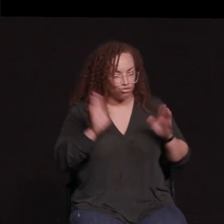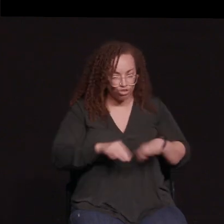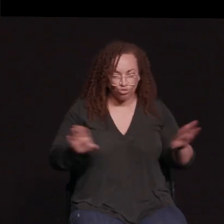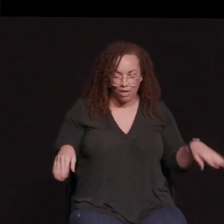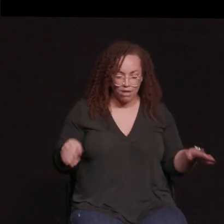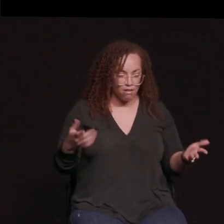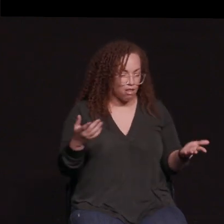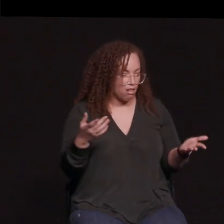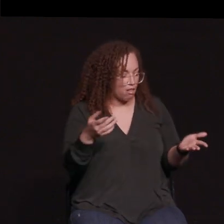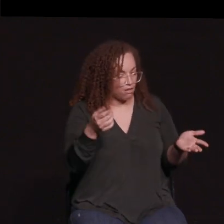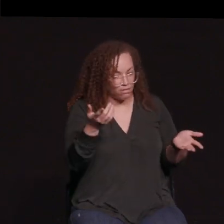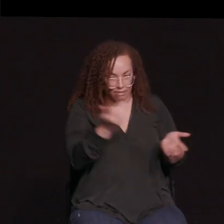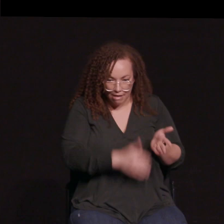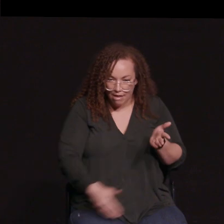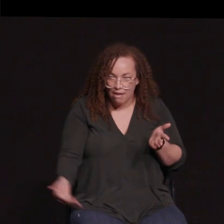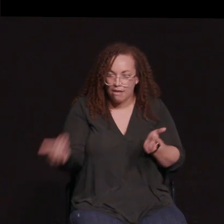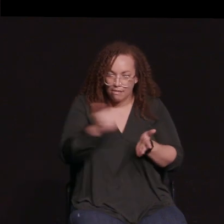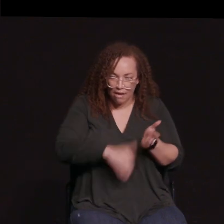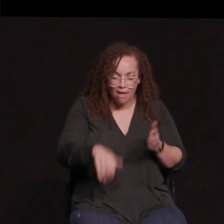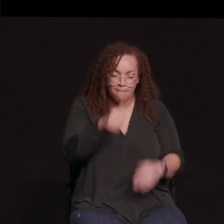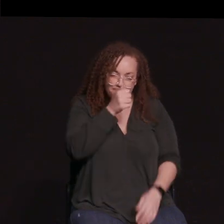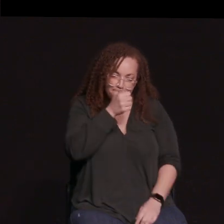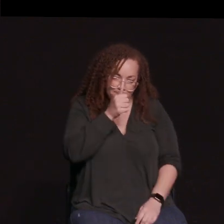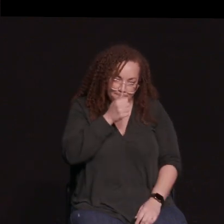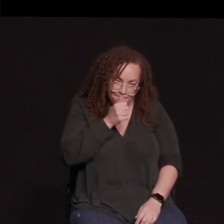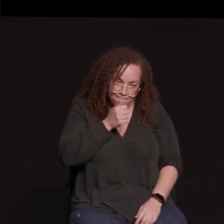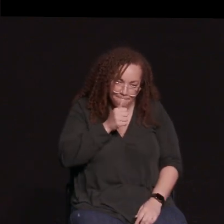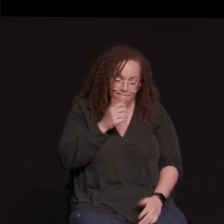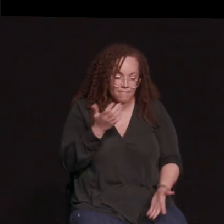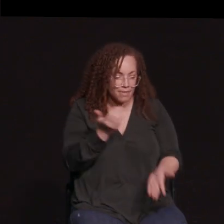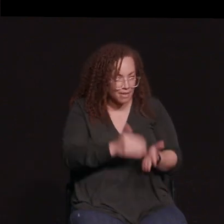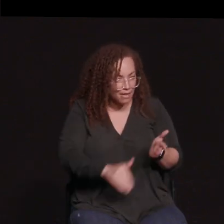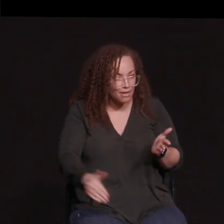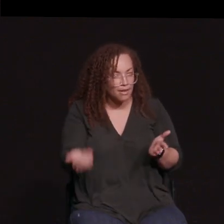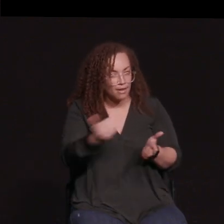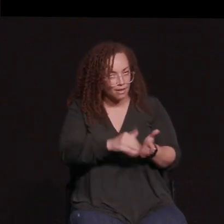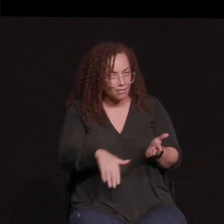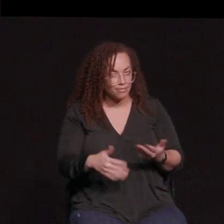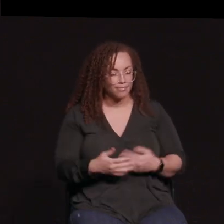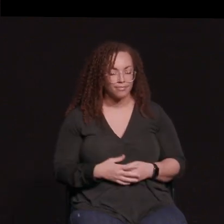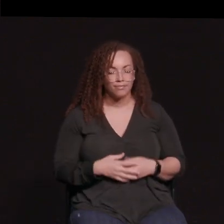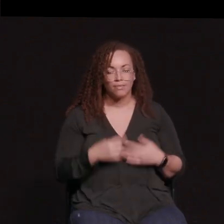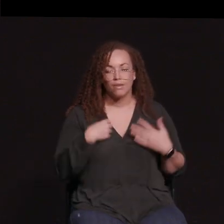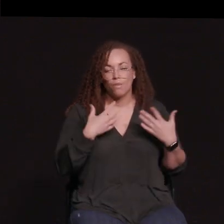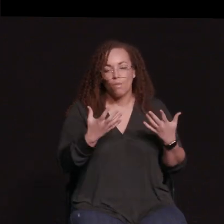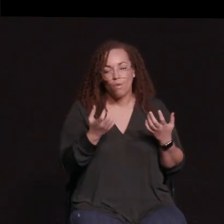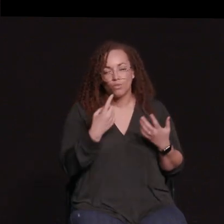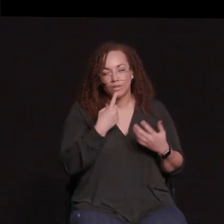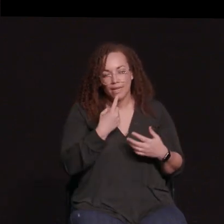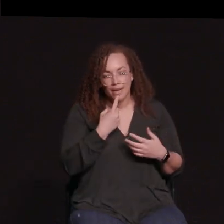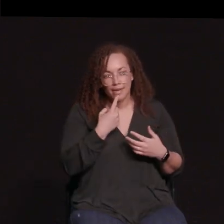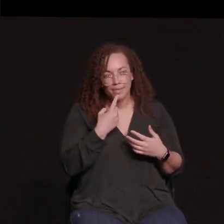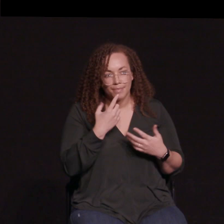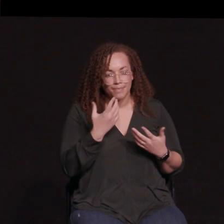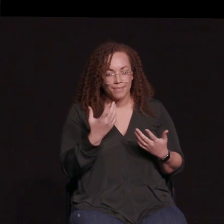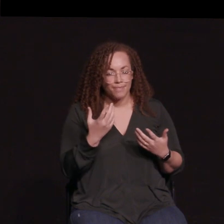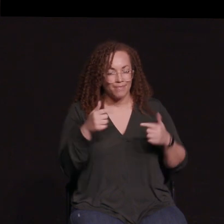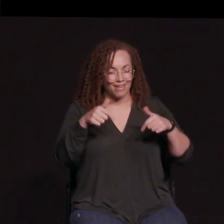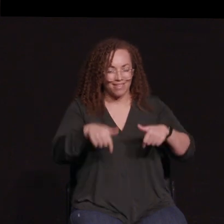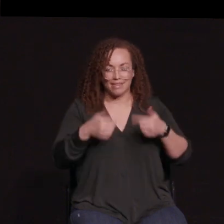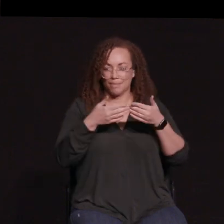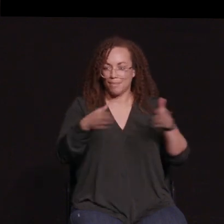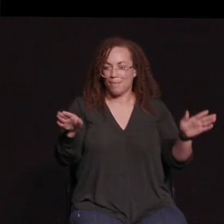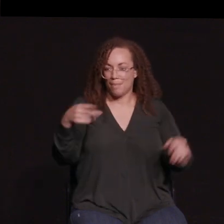on over and over and over. And so I want to say, in this public